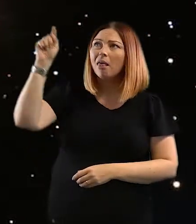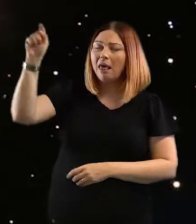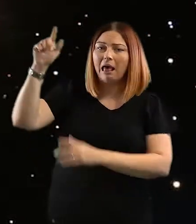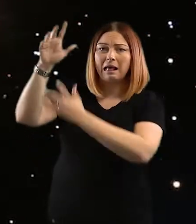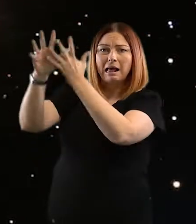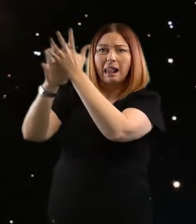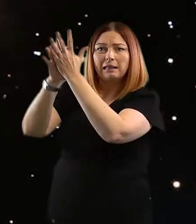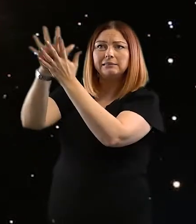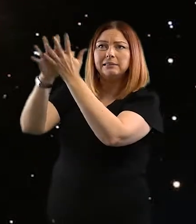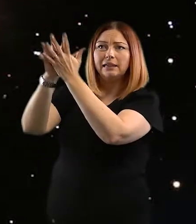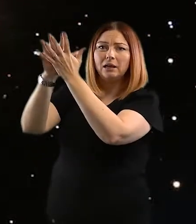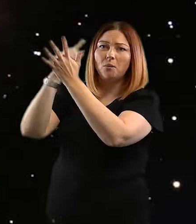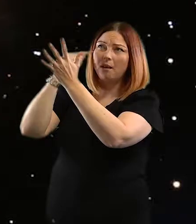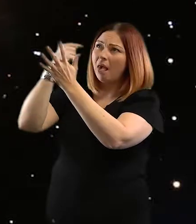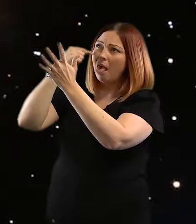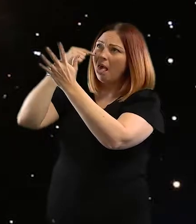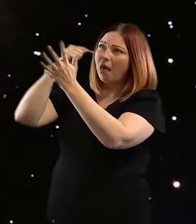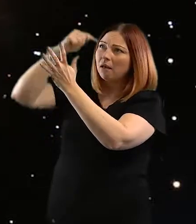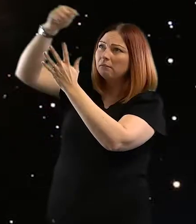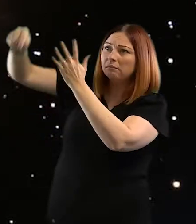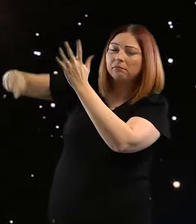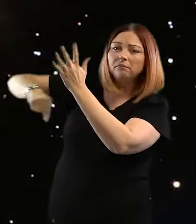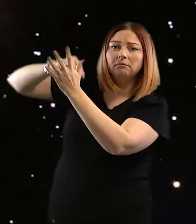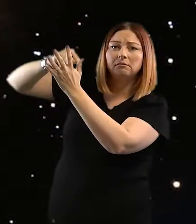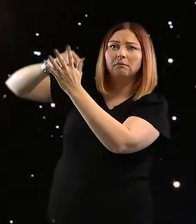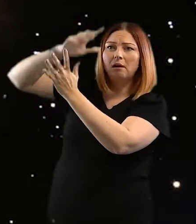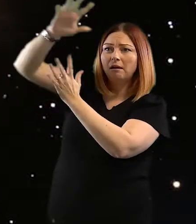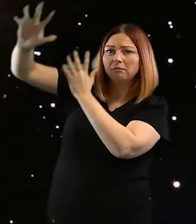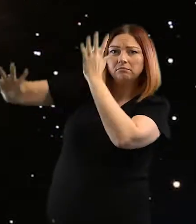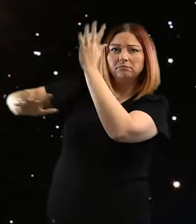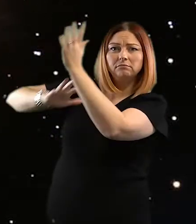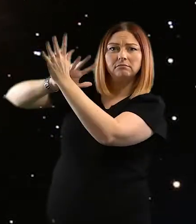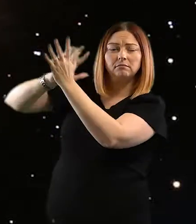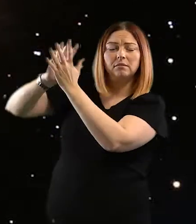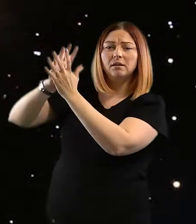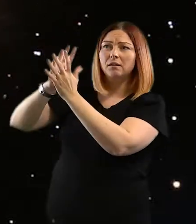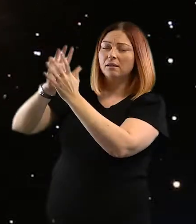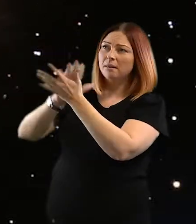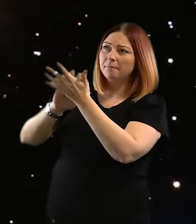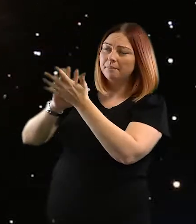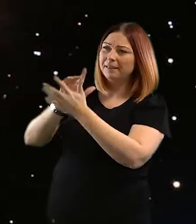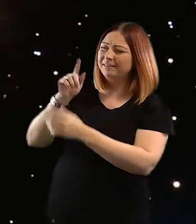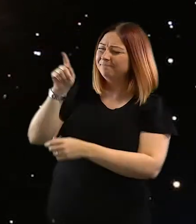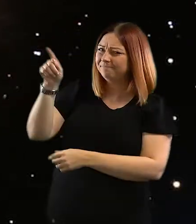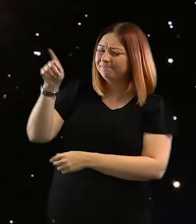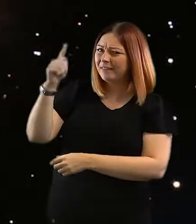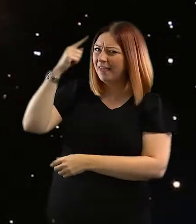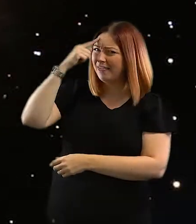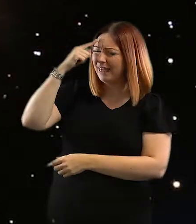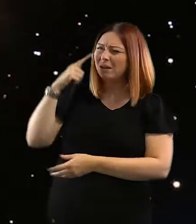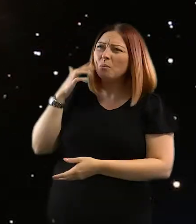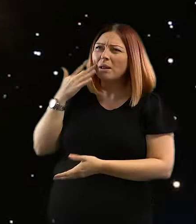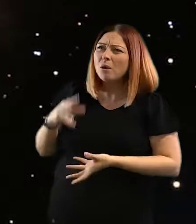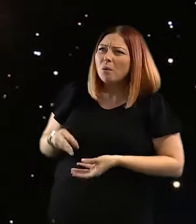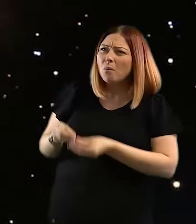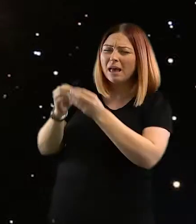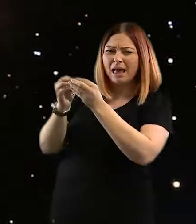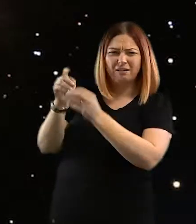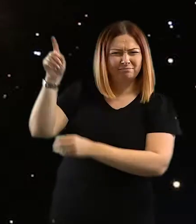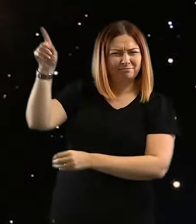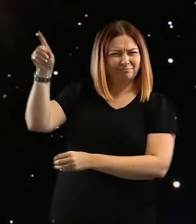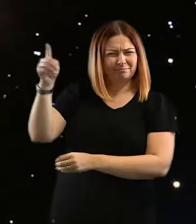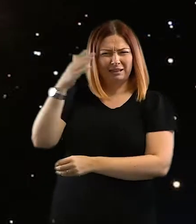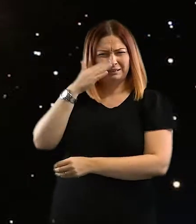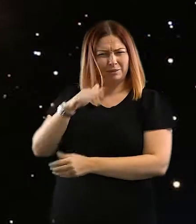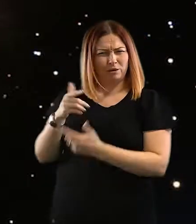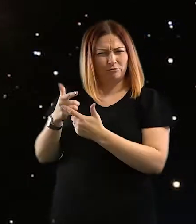how things are orbiting around galaxies and how galaxies are orbiting around each other, there seems to be too much mass. When we work out how much mass there is there, there's a lot